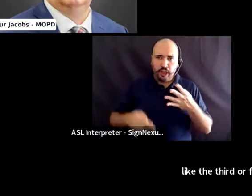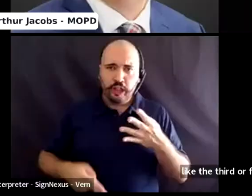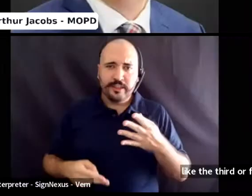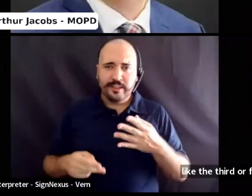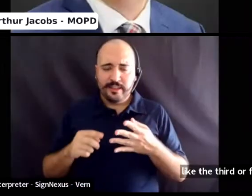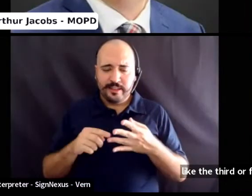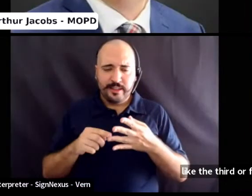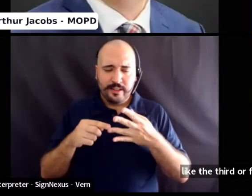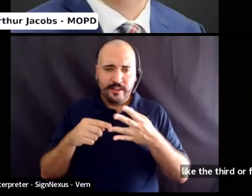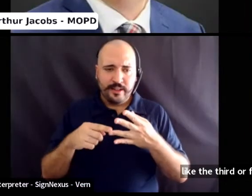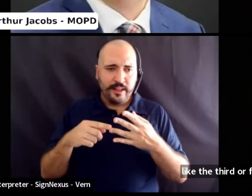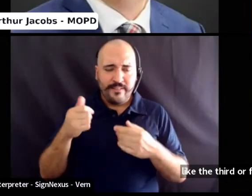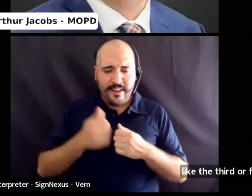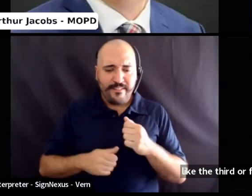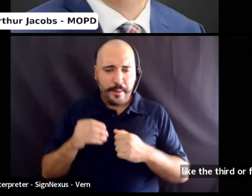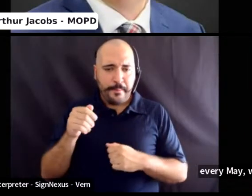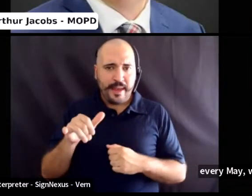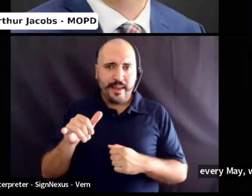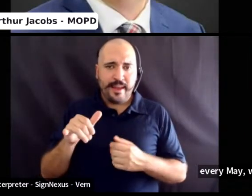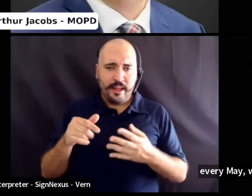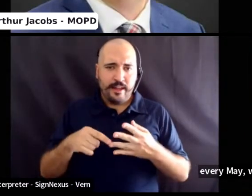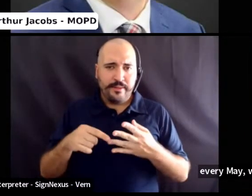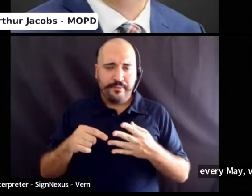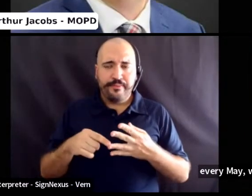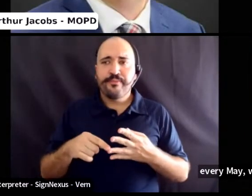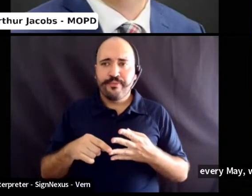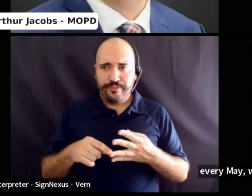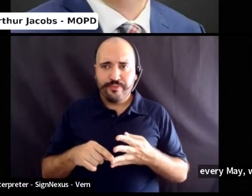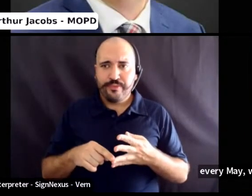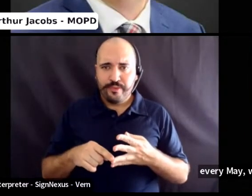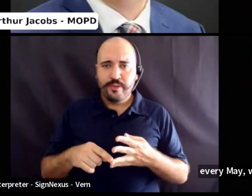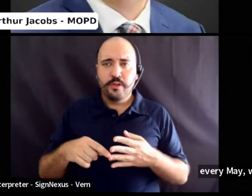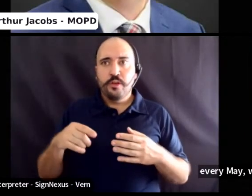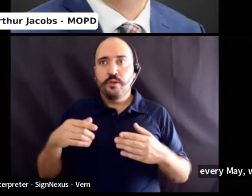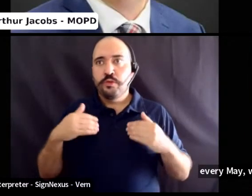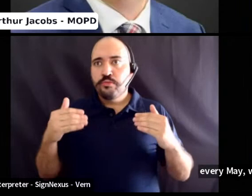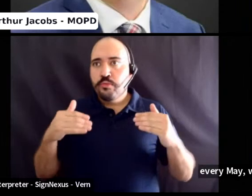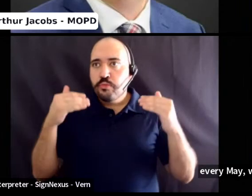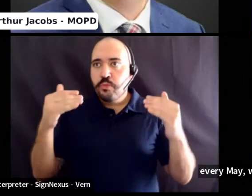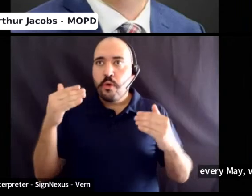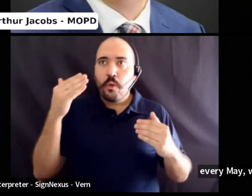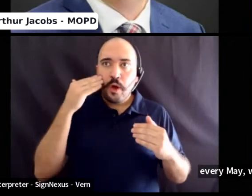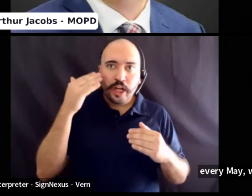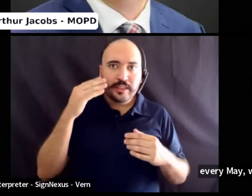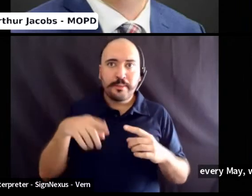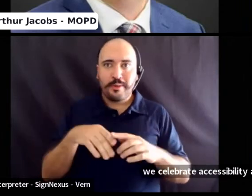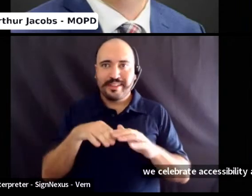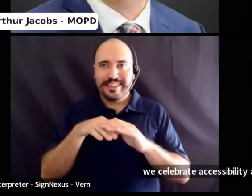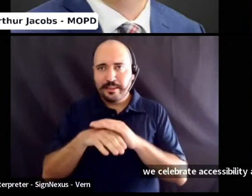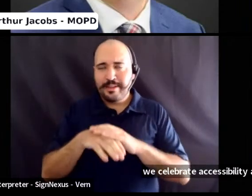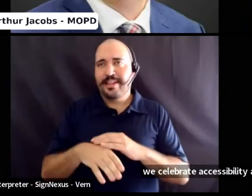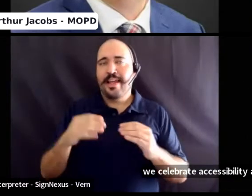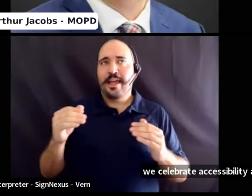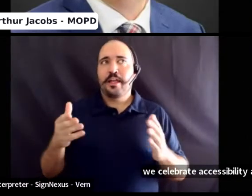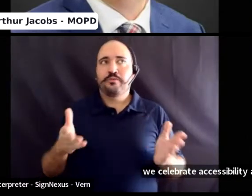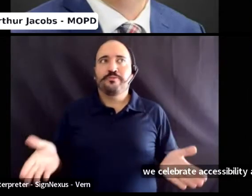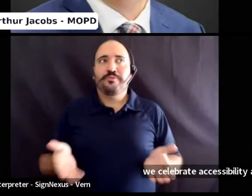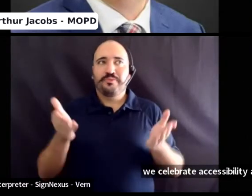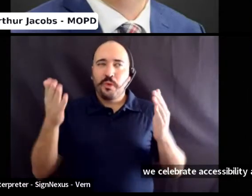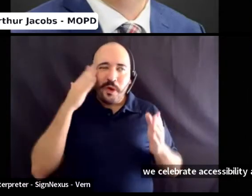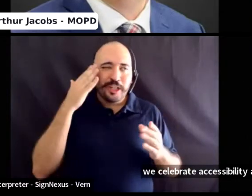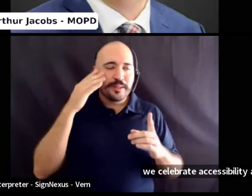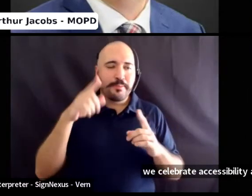celebrate accessibility and just promote awareness around digital accessibility. So, and this is not our,